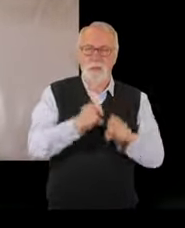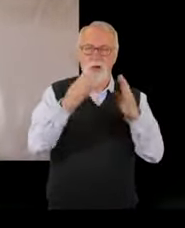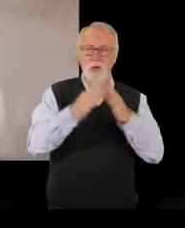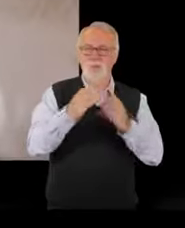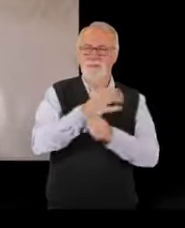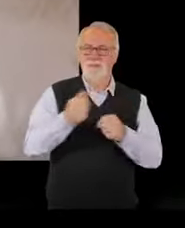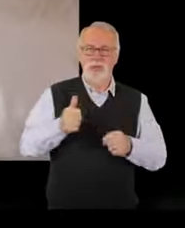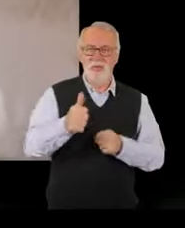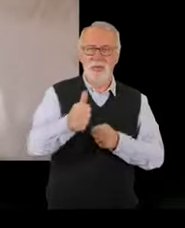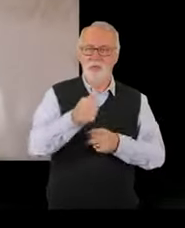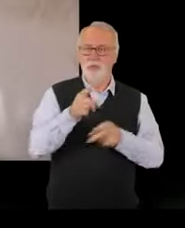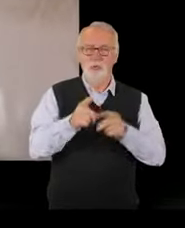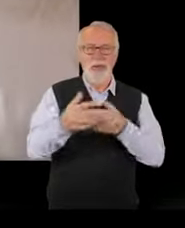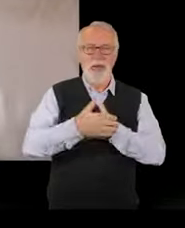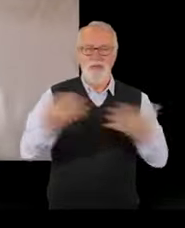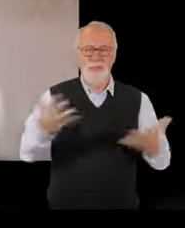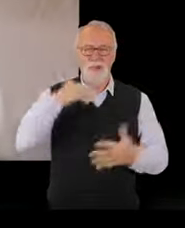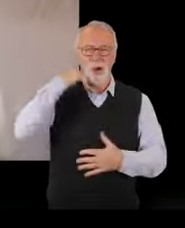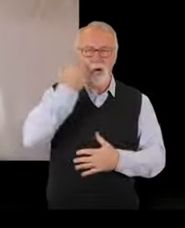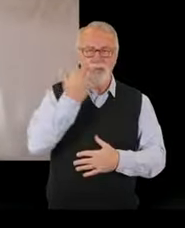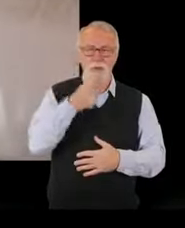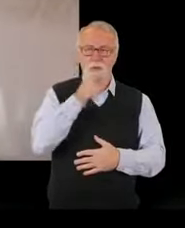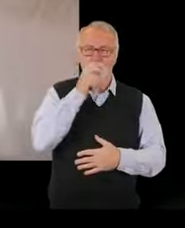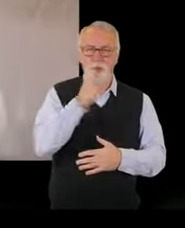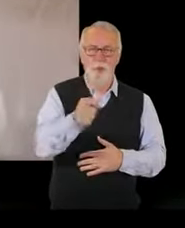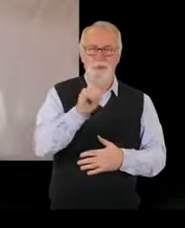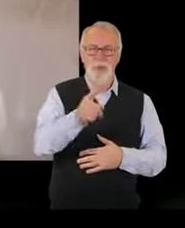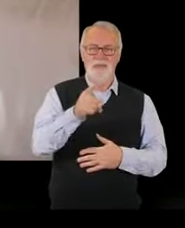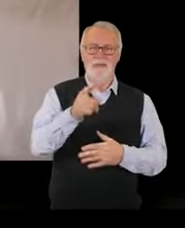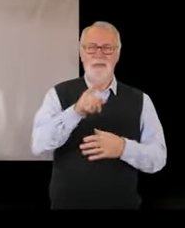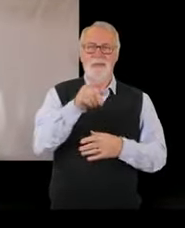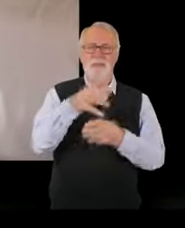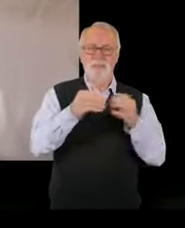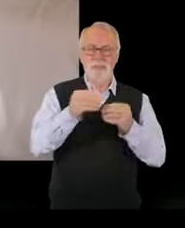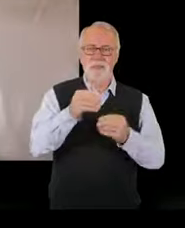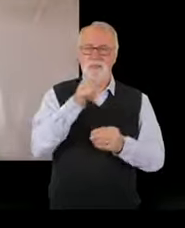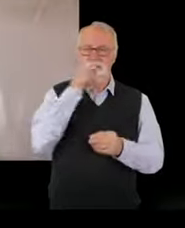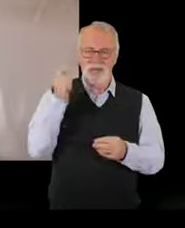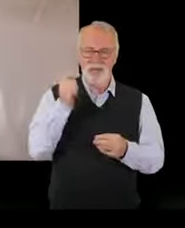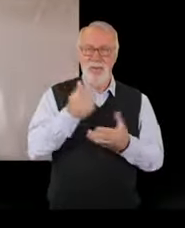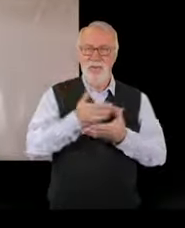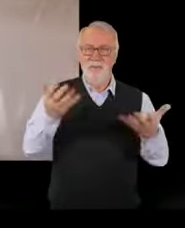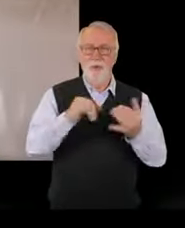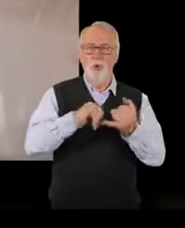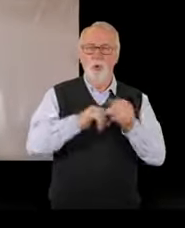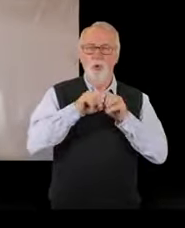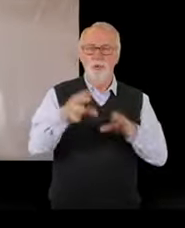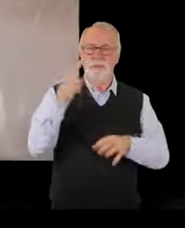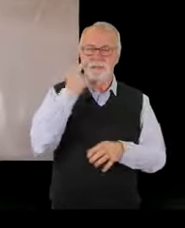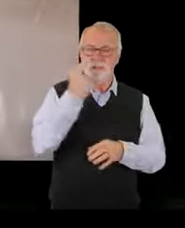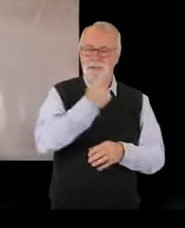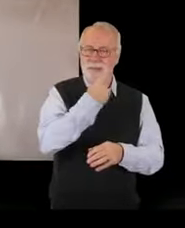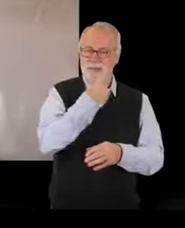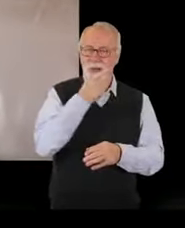and never be able to do anything. Because when you're told that it's just such a big thing to say to anybody. You know